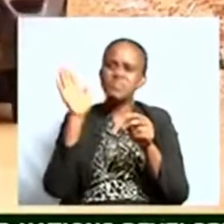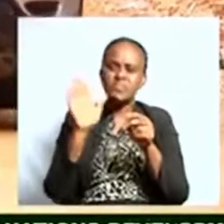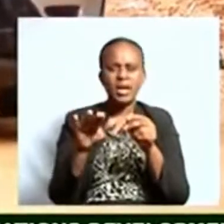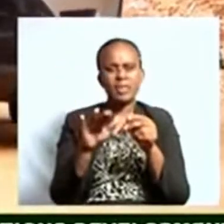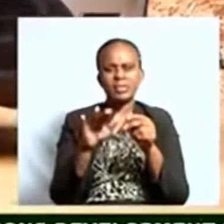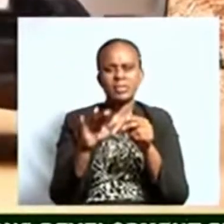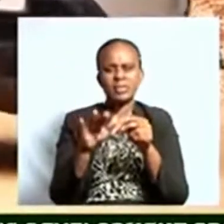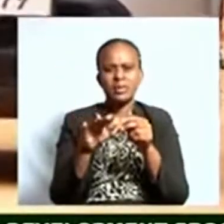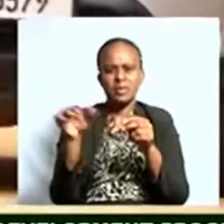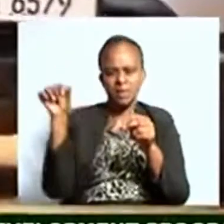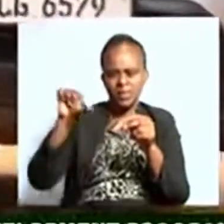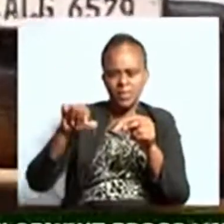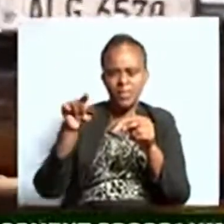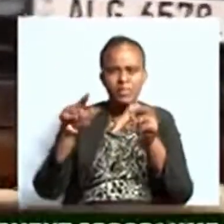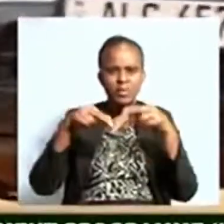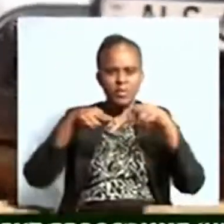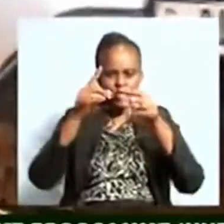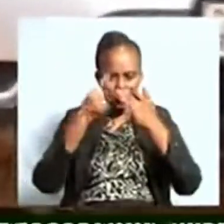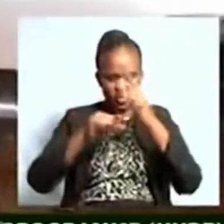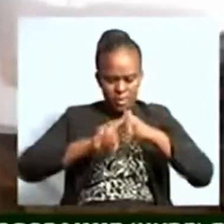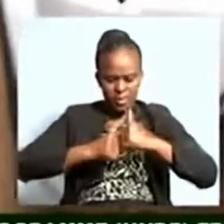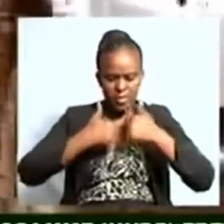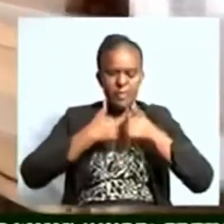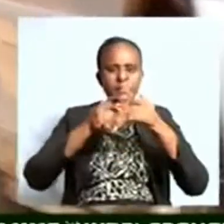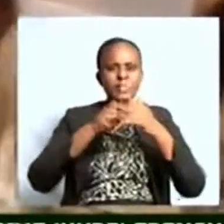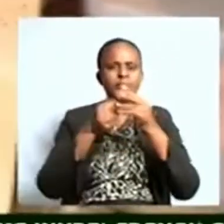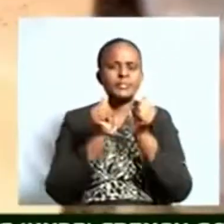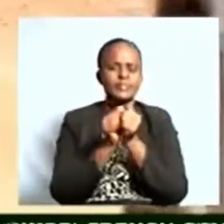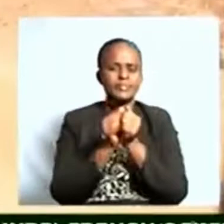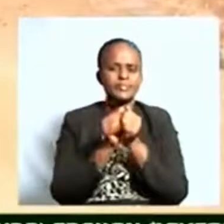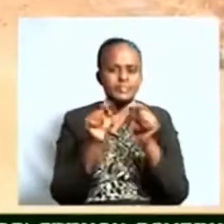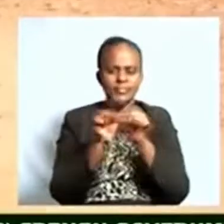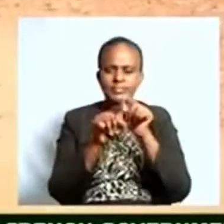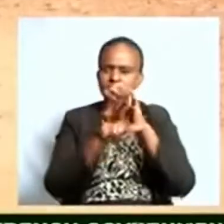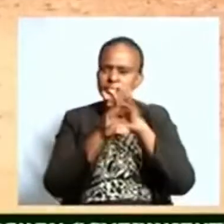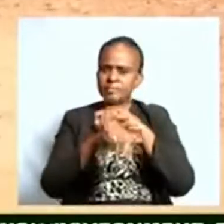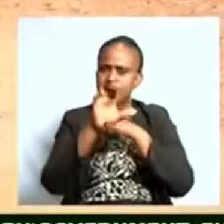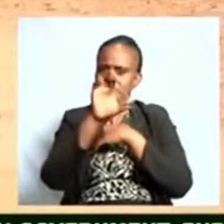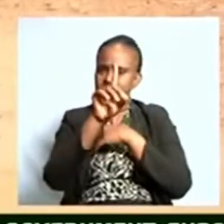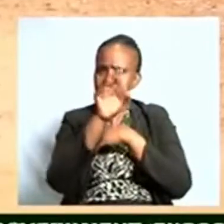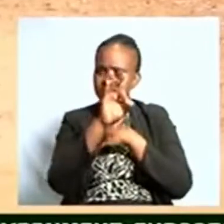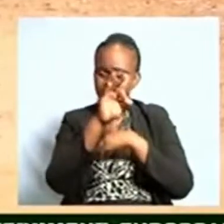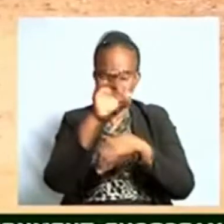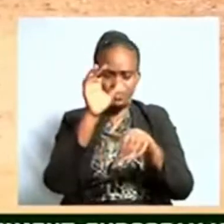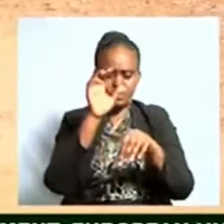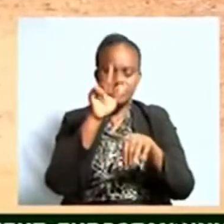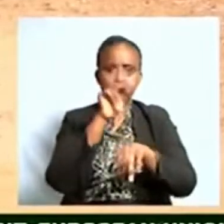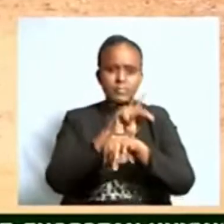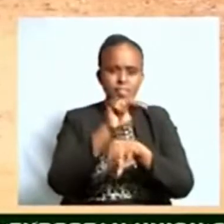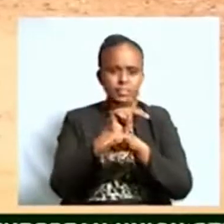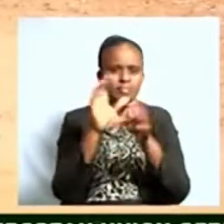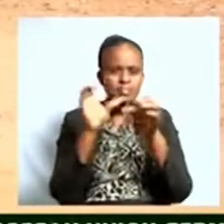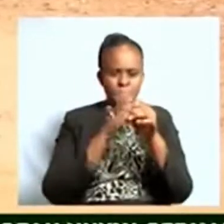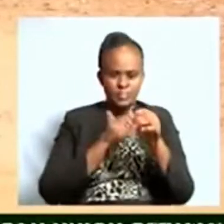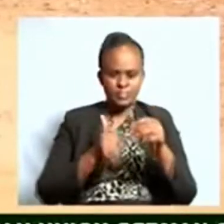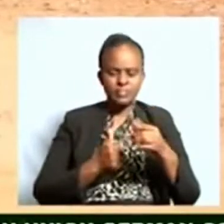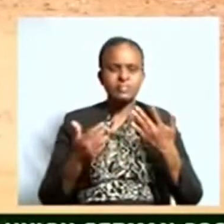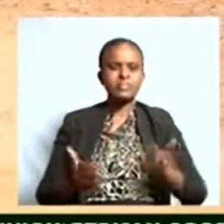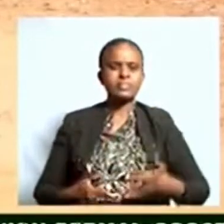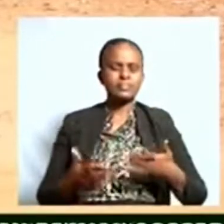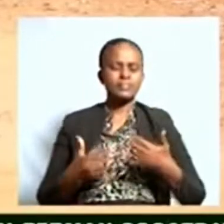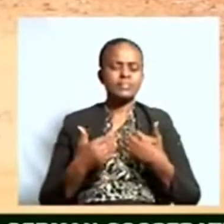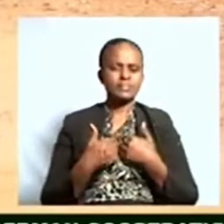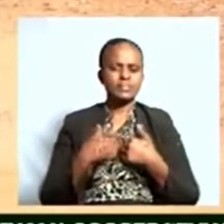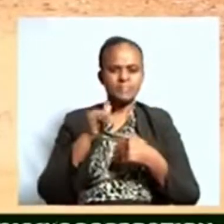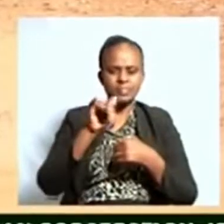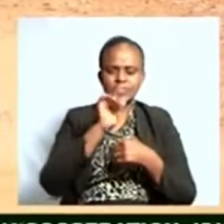So it's one of the roads that we had to start with under the CDF community projects. And I'm happy that it